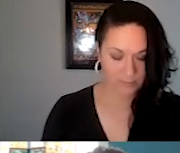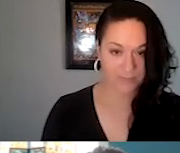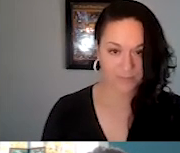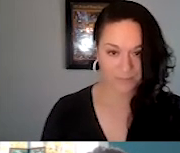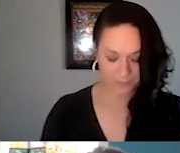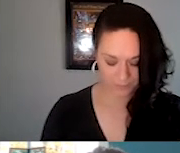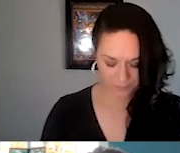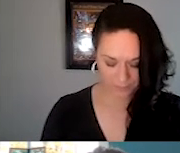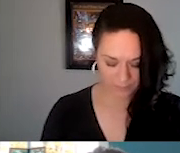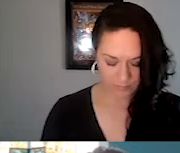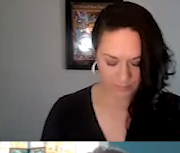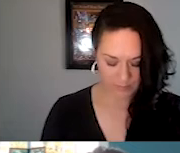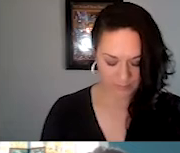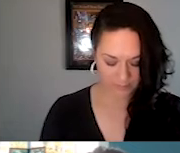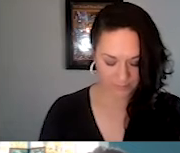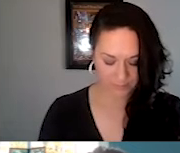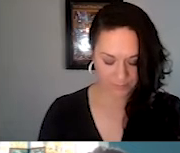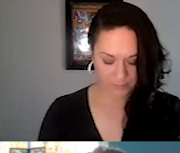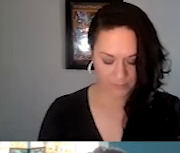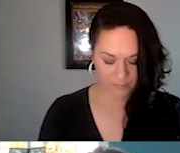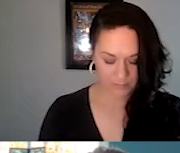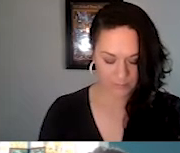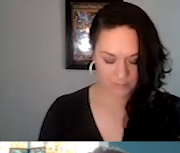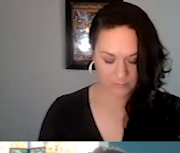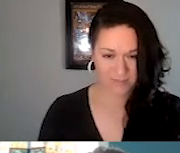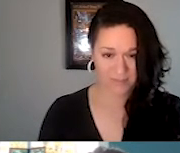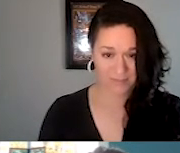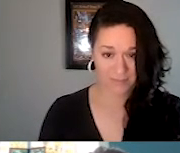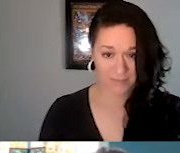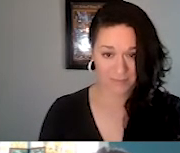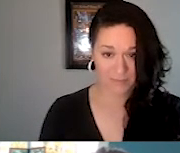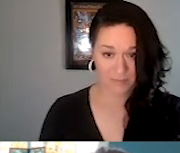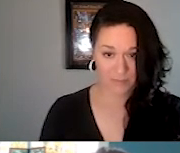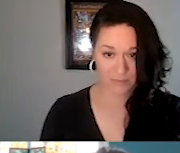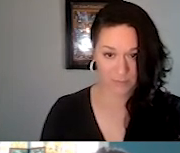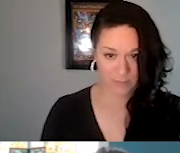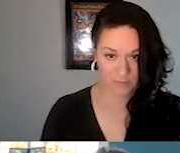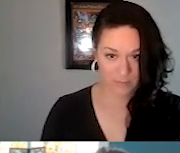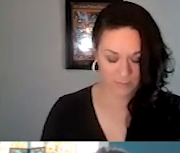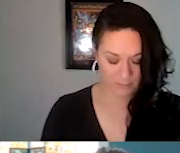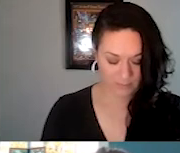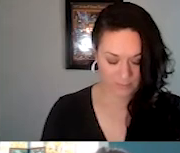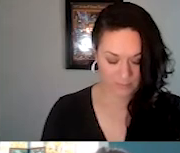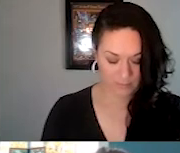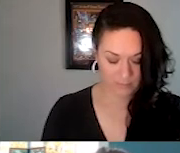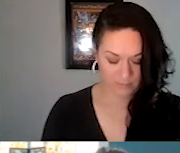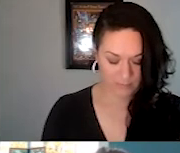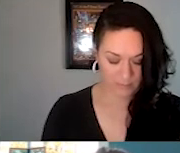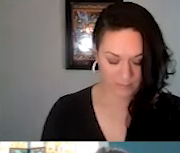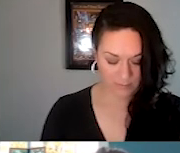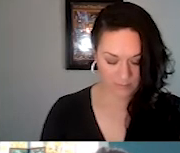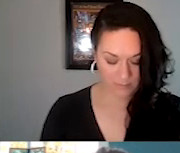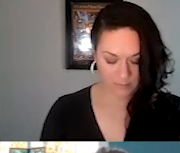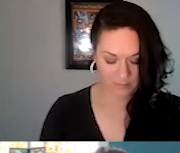CBD.com. This one says must be 21 or older, don't operate equipment. But then did anyone selling this ever check an ID? I don't